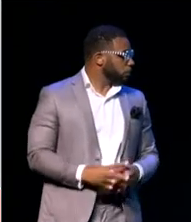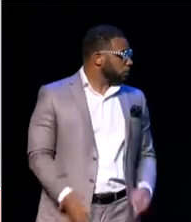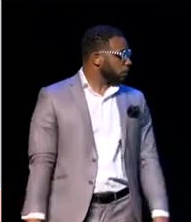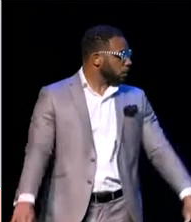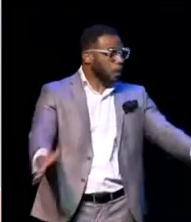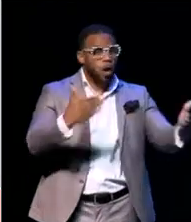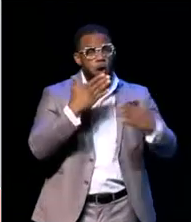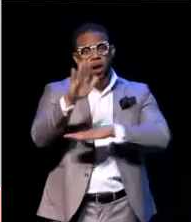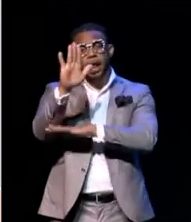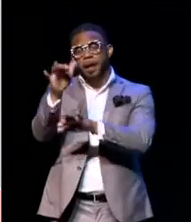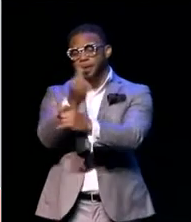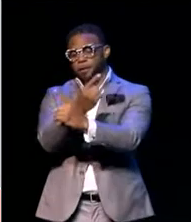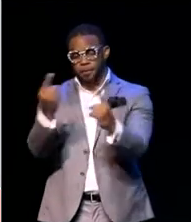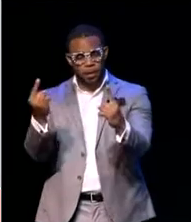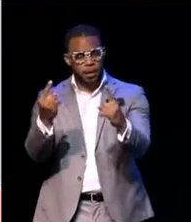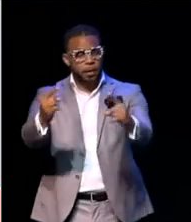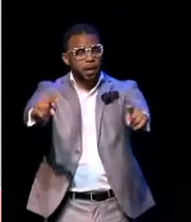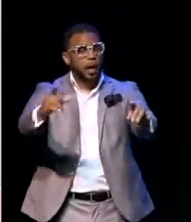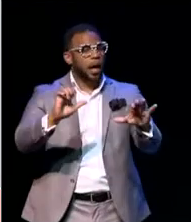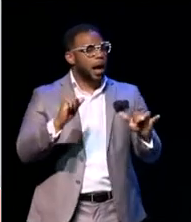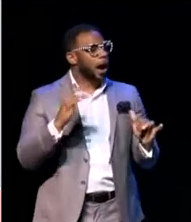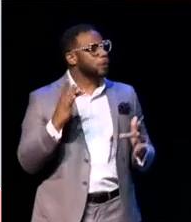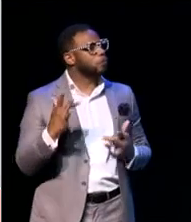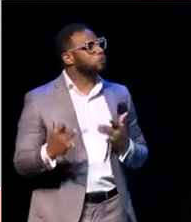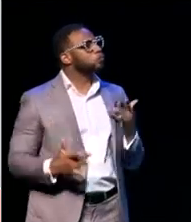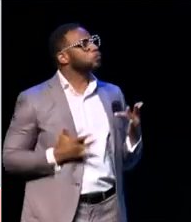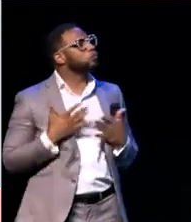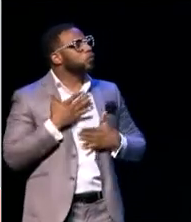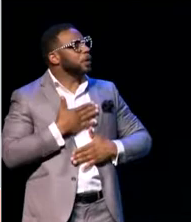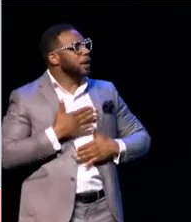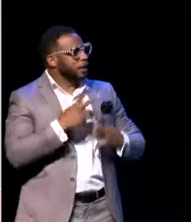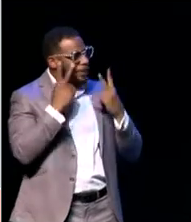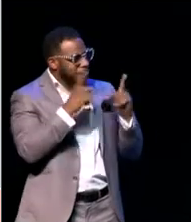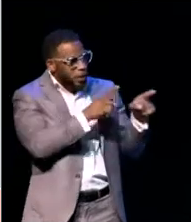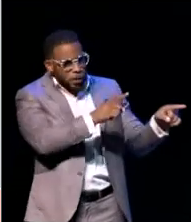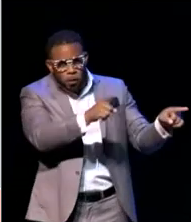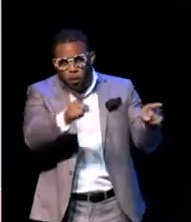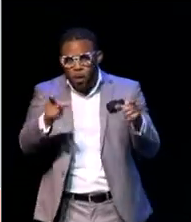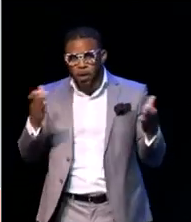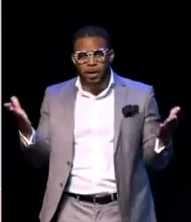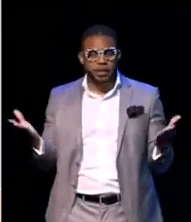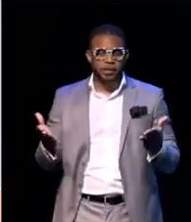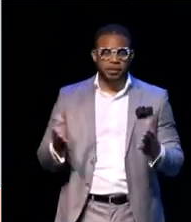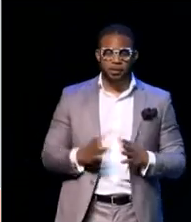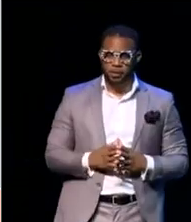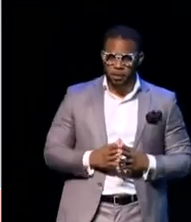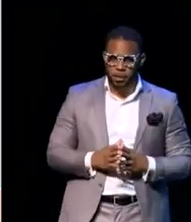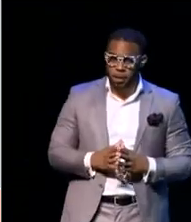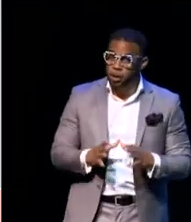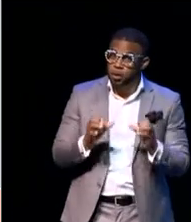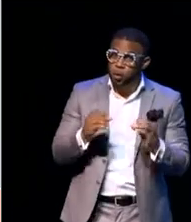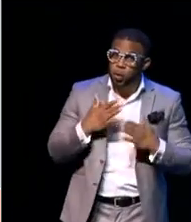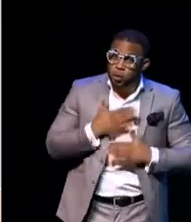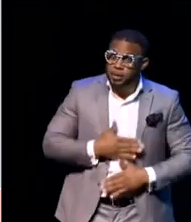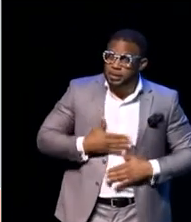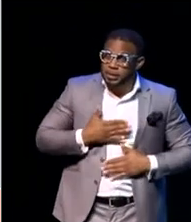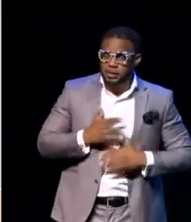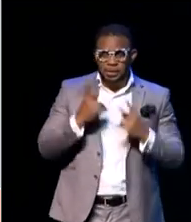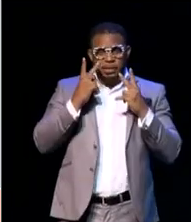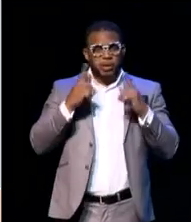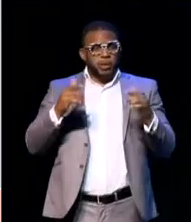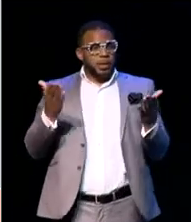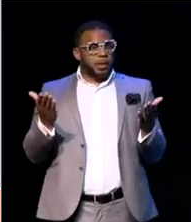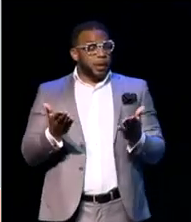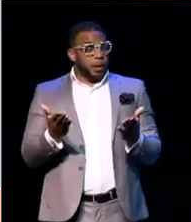Well, good afternoon, everybody. I am so delighted to see you all here and so delighted to see